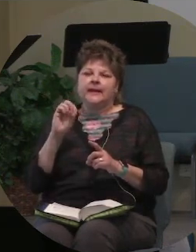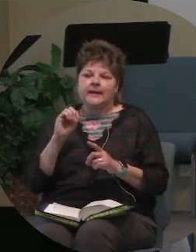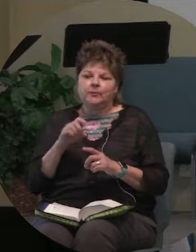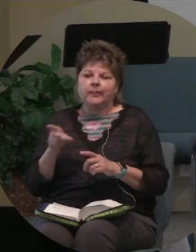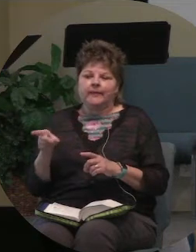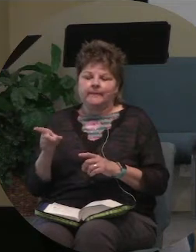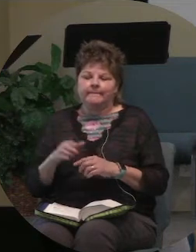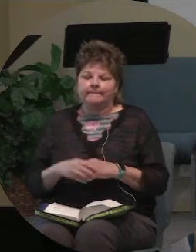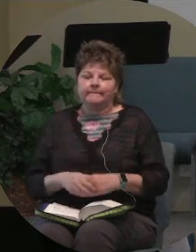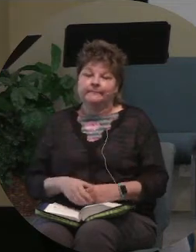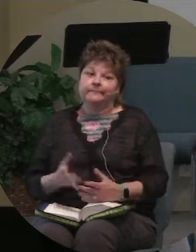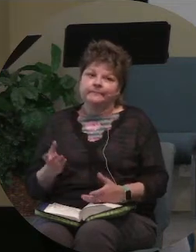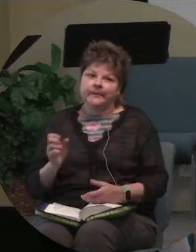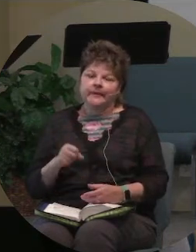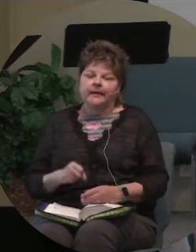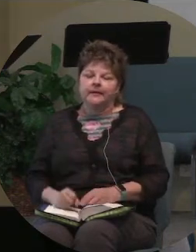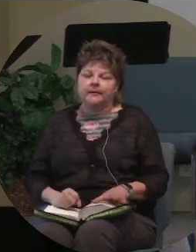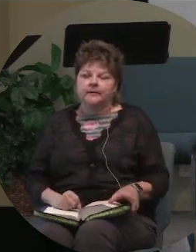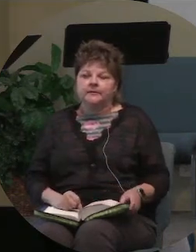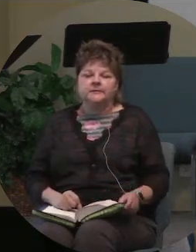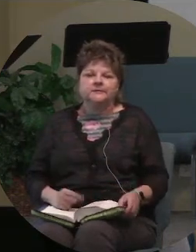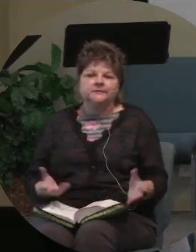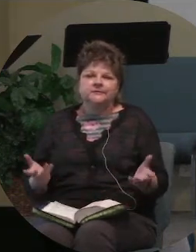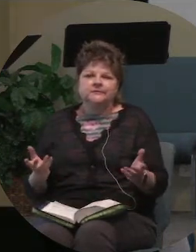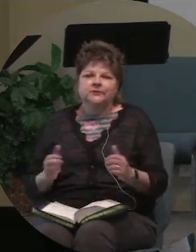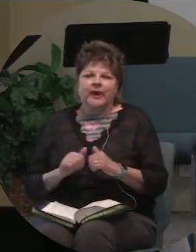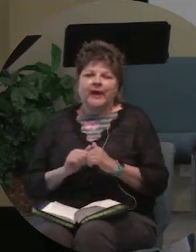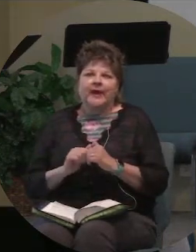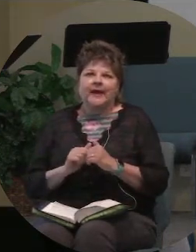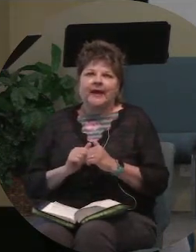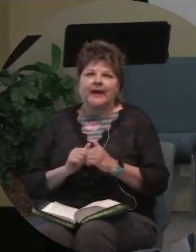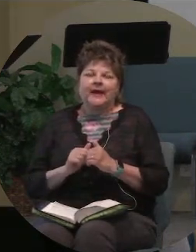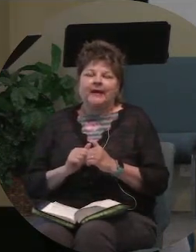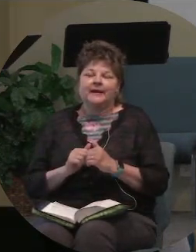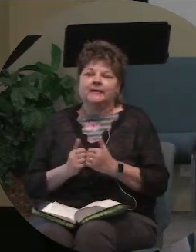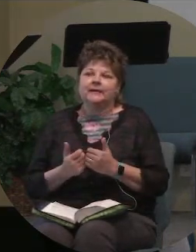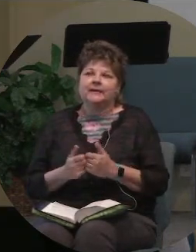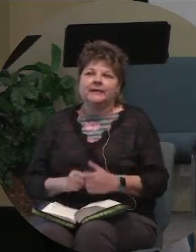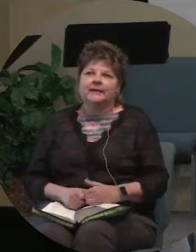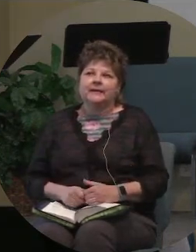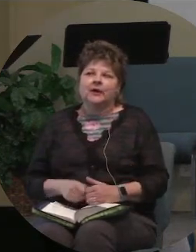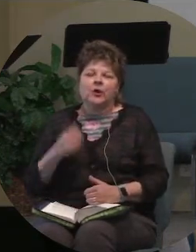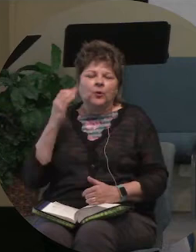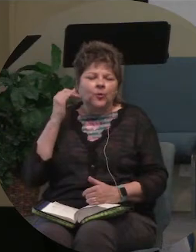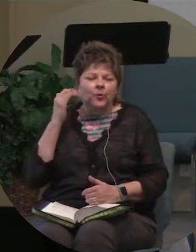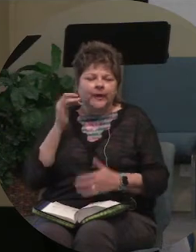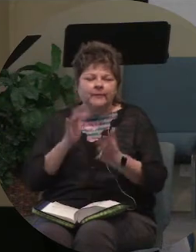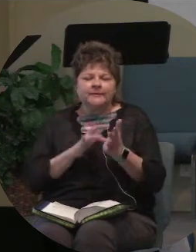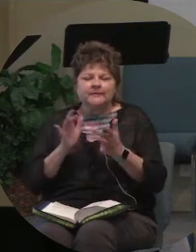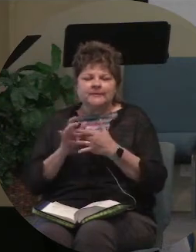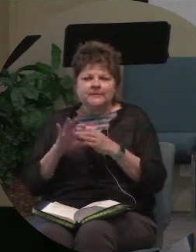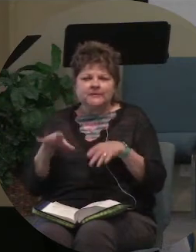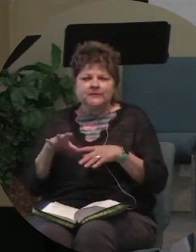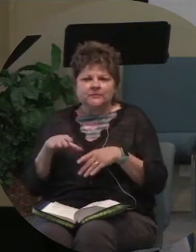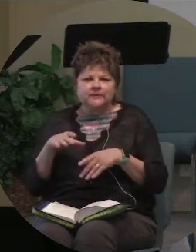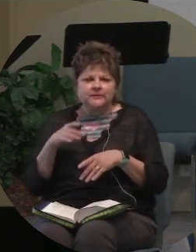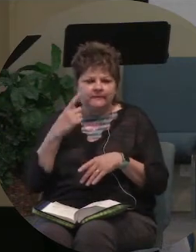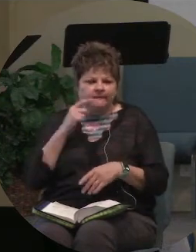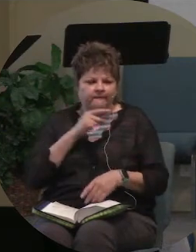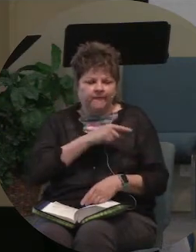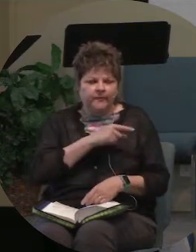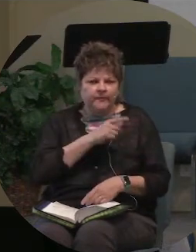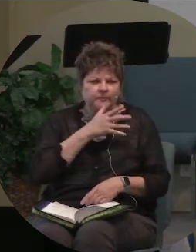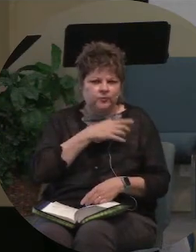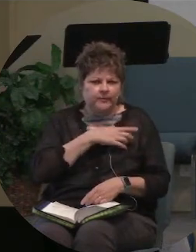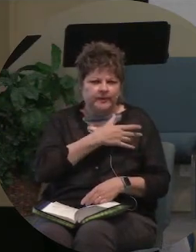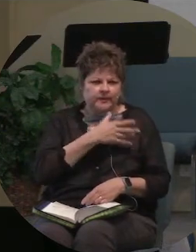Yeah. So how do you... Why would Jesus do this for this lady?